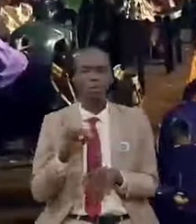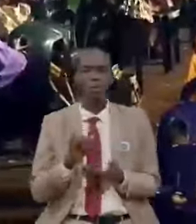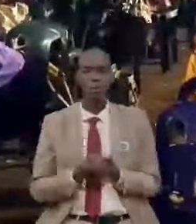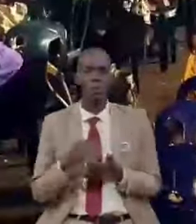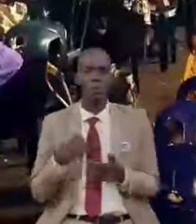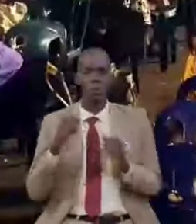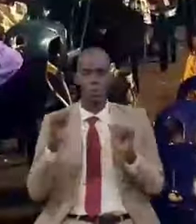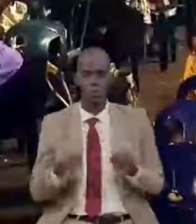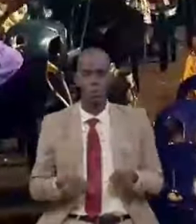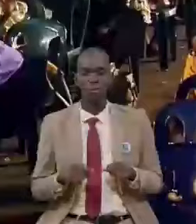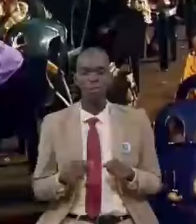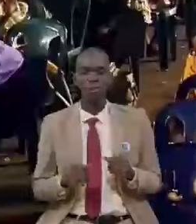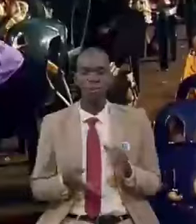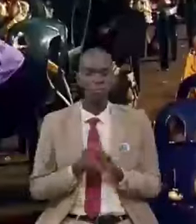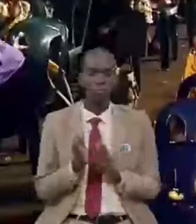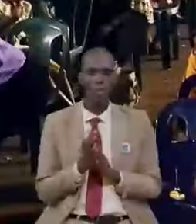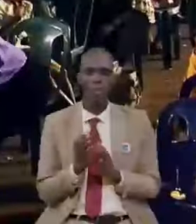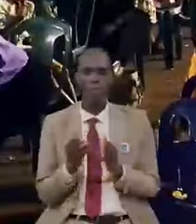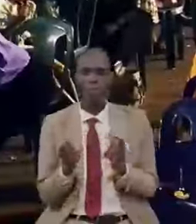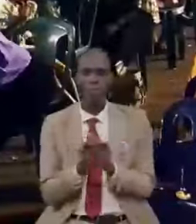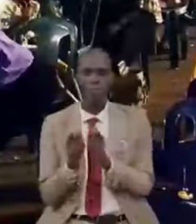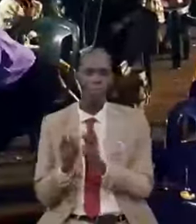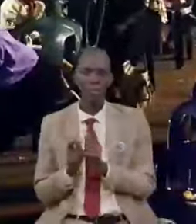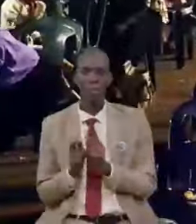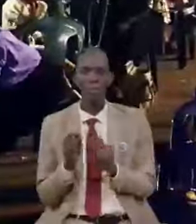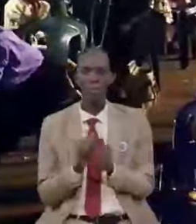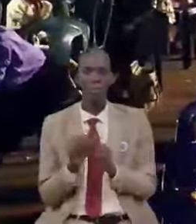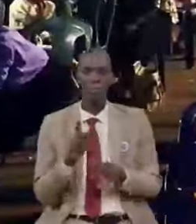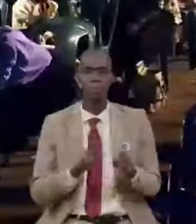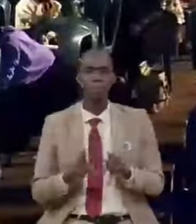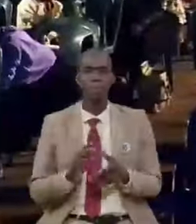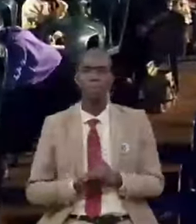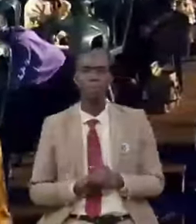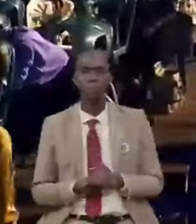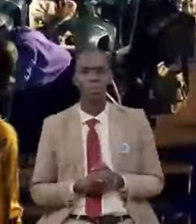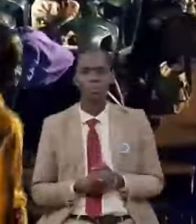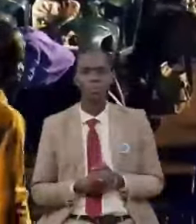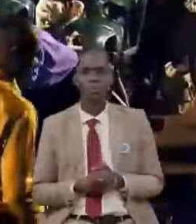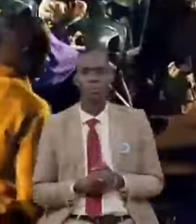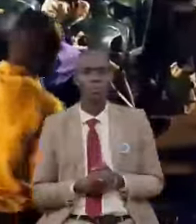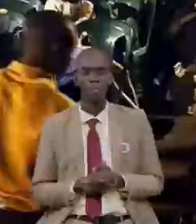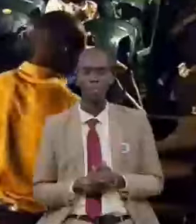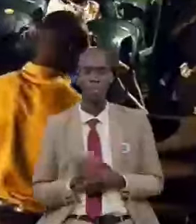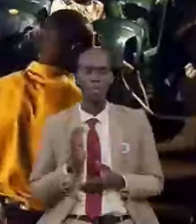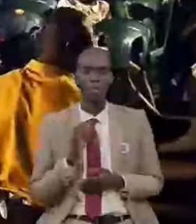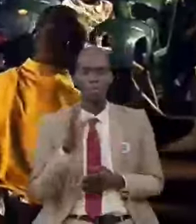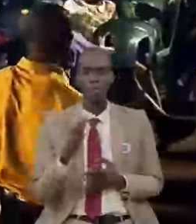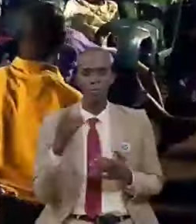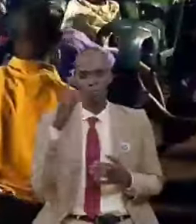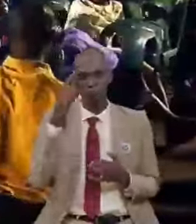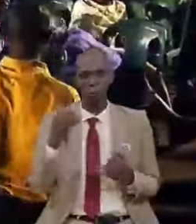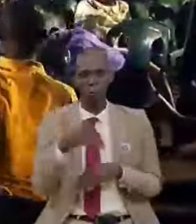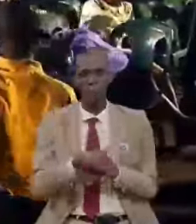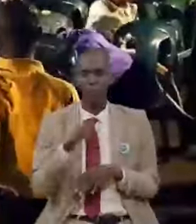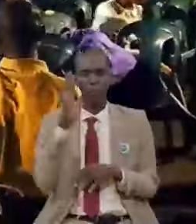names in good time. Officiating minister tonight will come and lead us